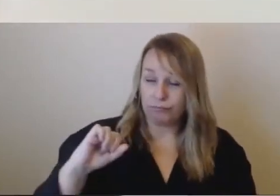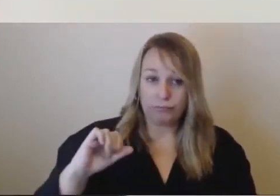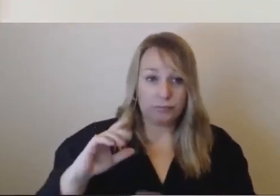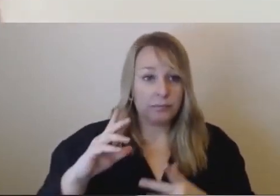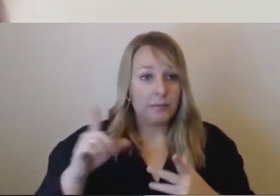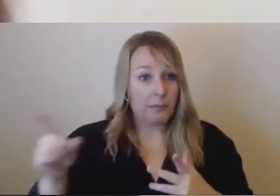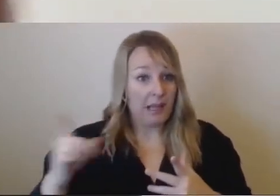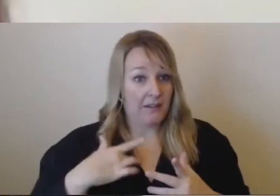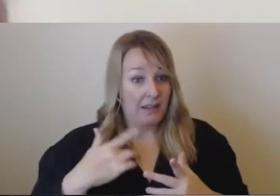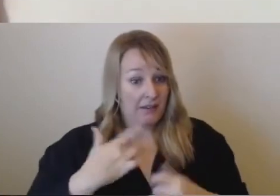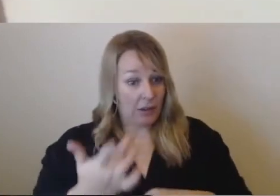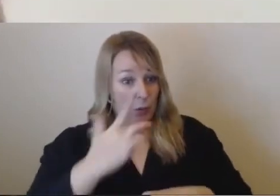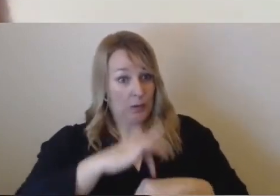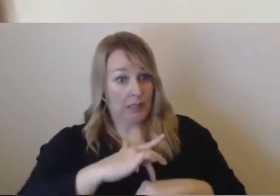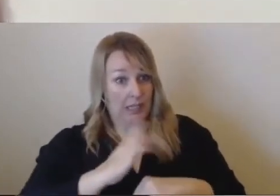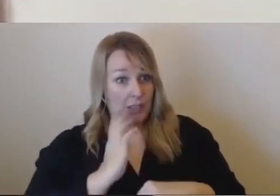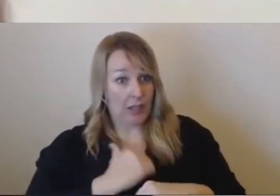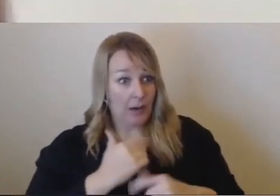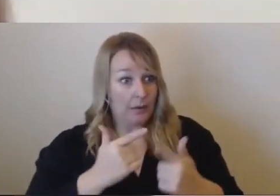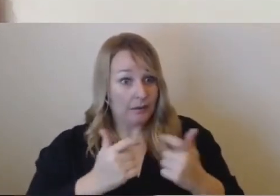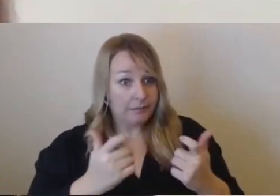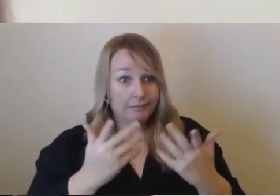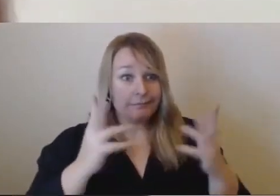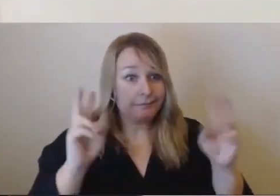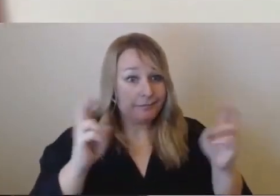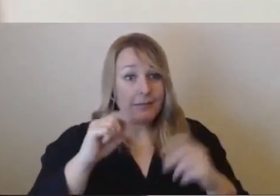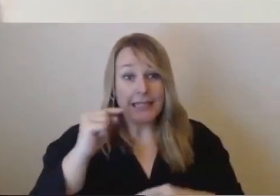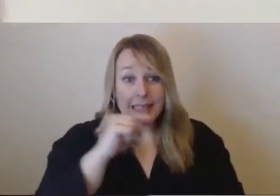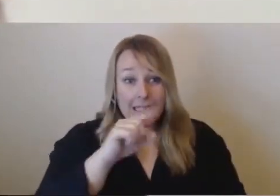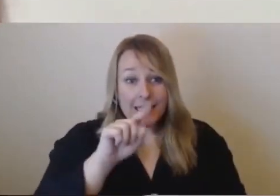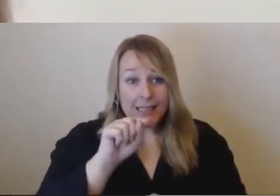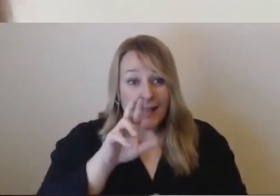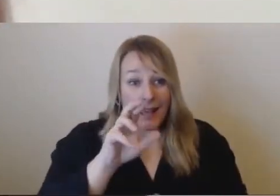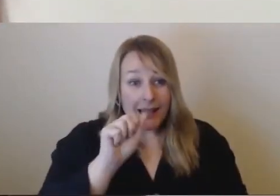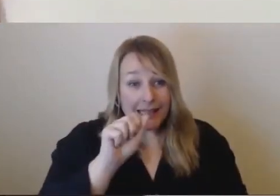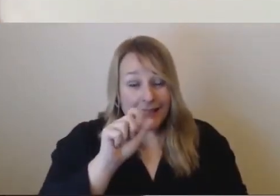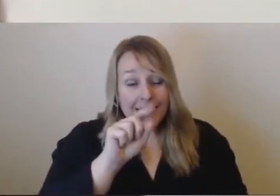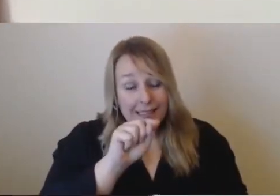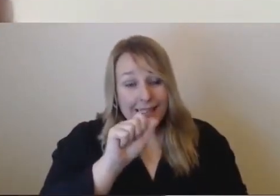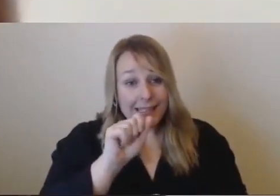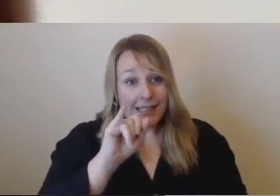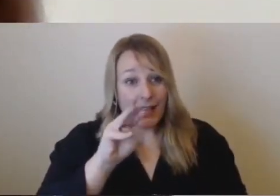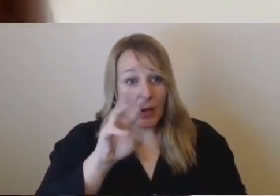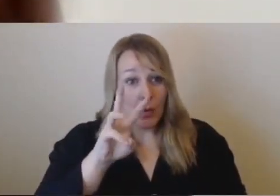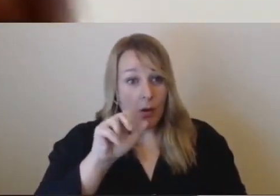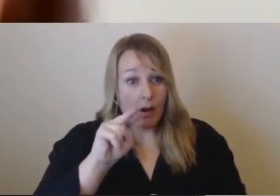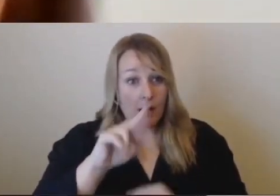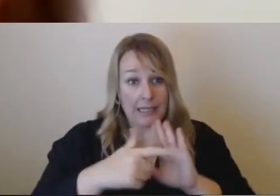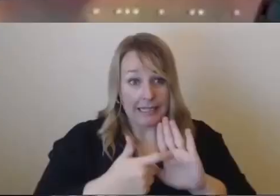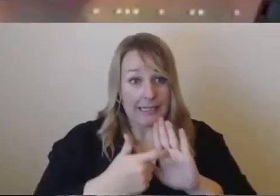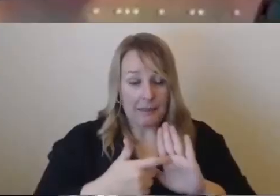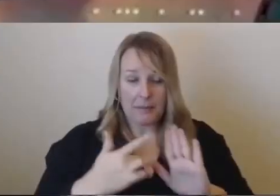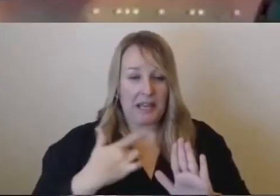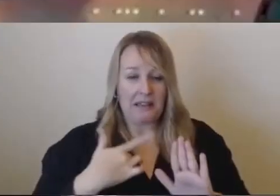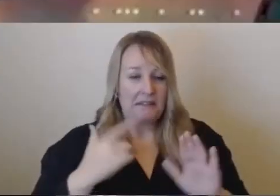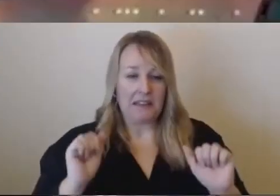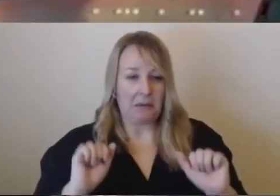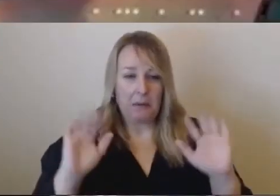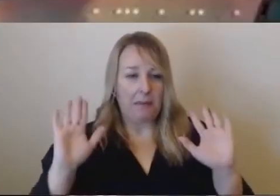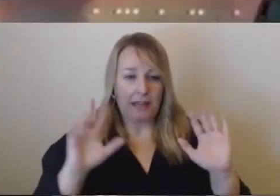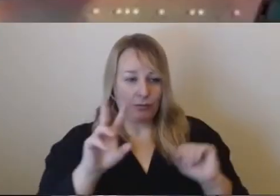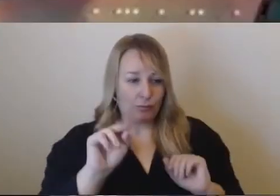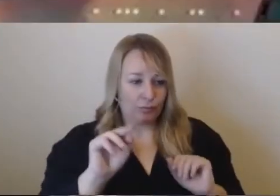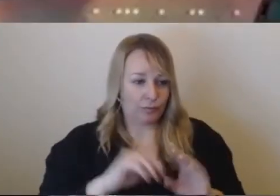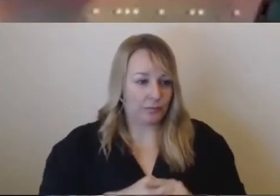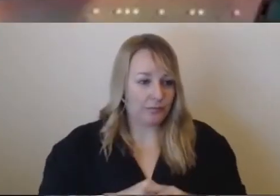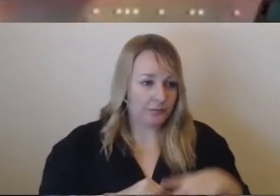core, especially like Taiwan, for example, that's something that I don't think they're gonna back down. Thank you. Yeah, I did have an experience